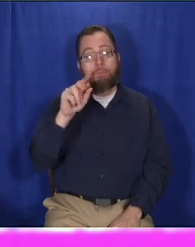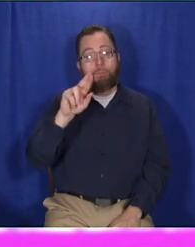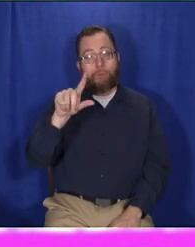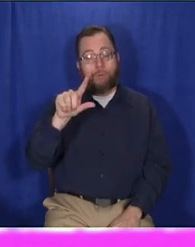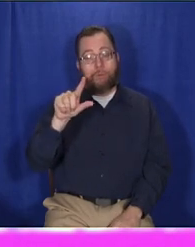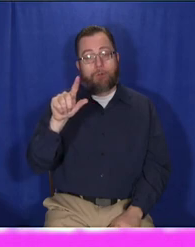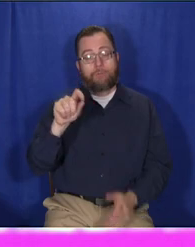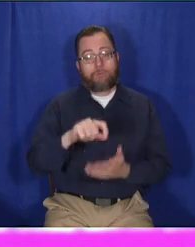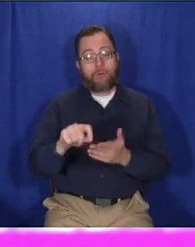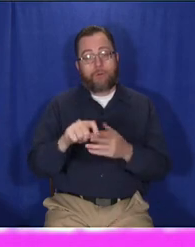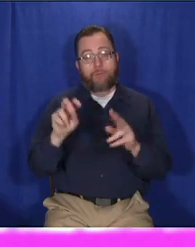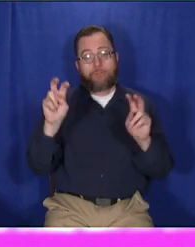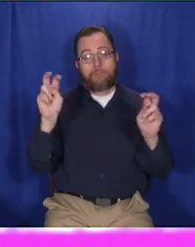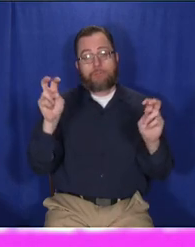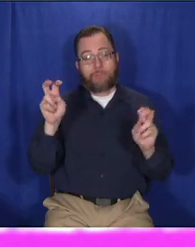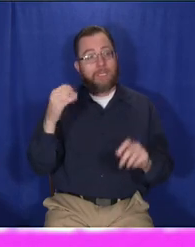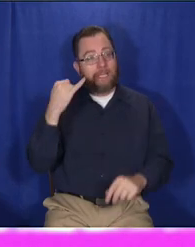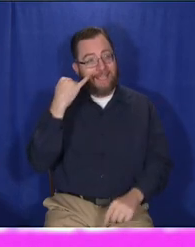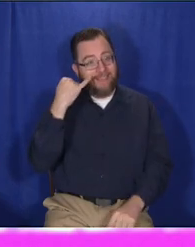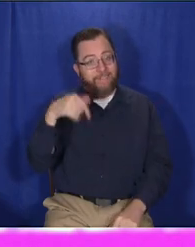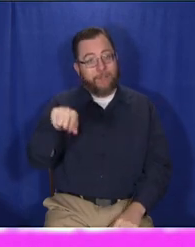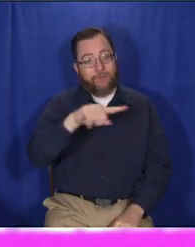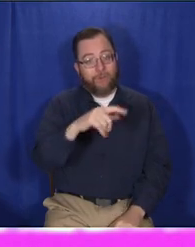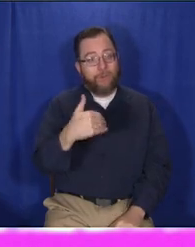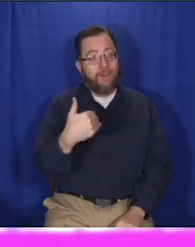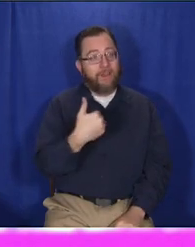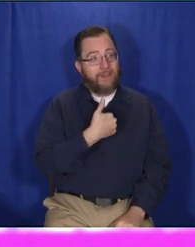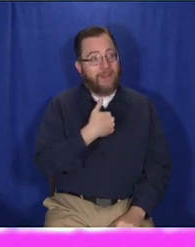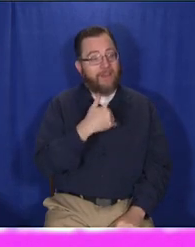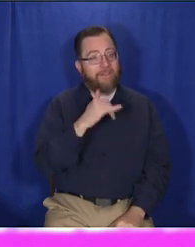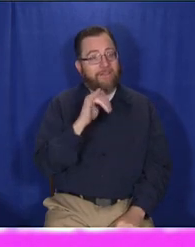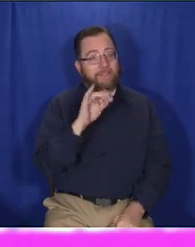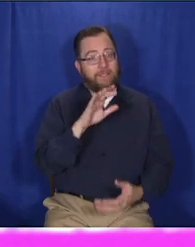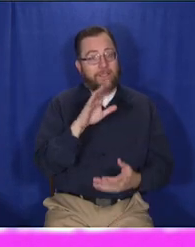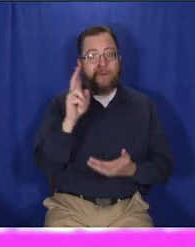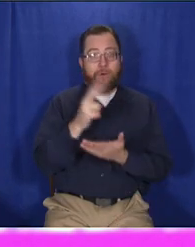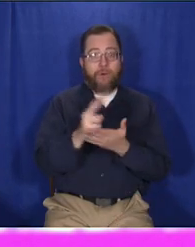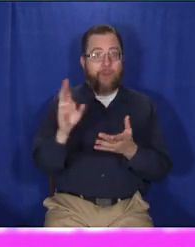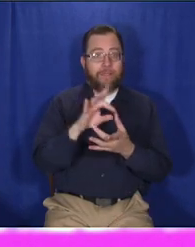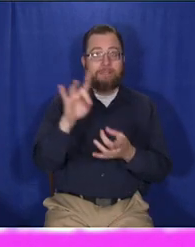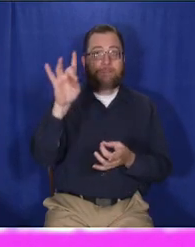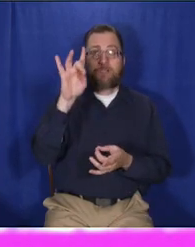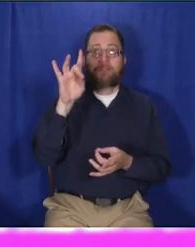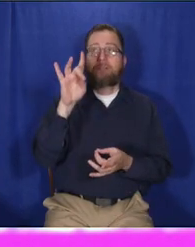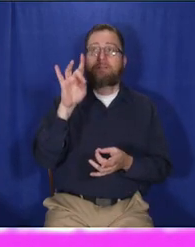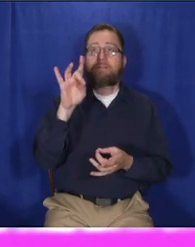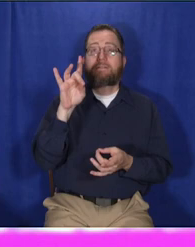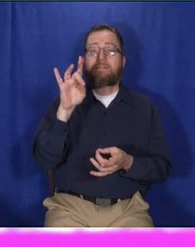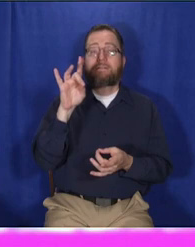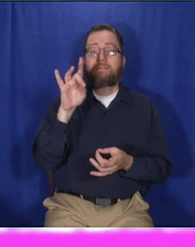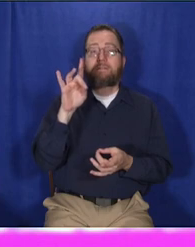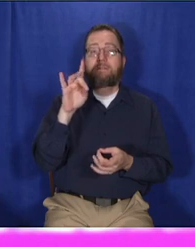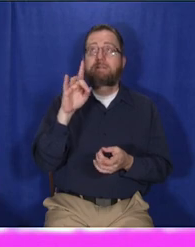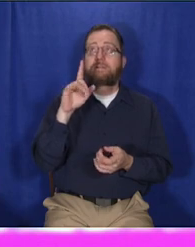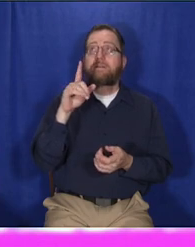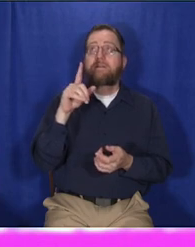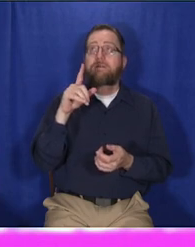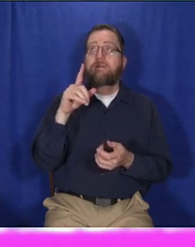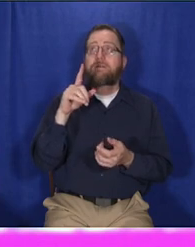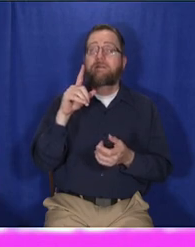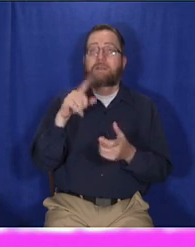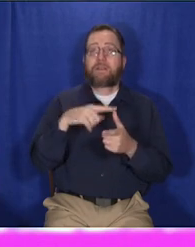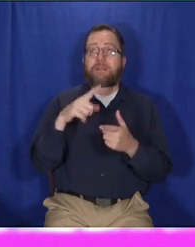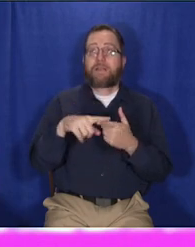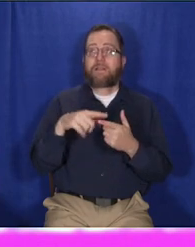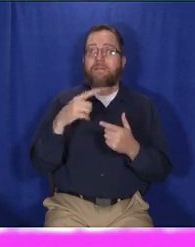we have sown spiritual things among you, is it too much if we reap material things from you? If others